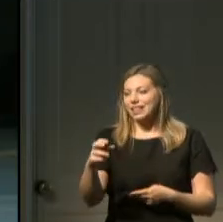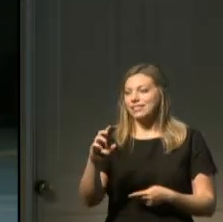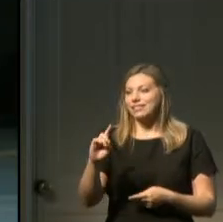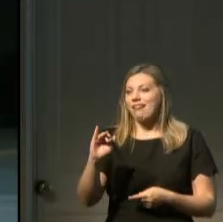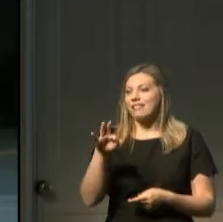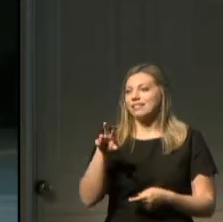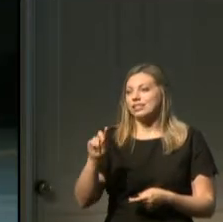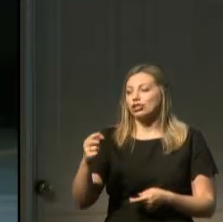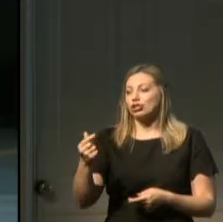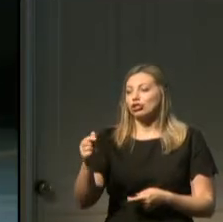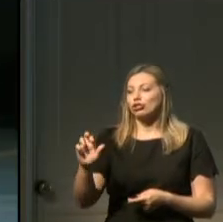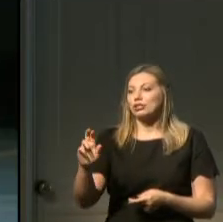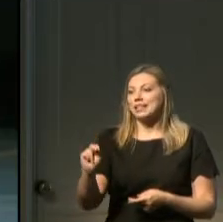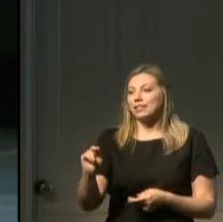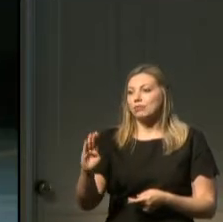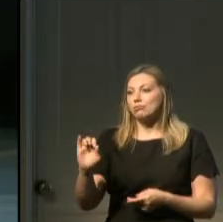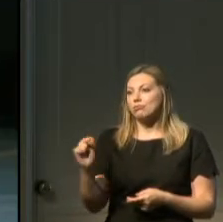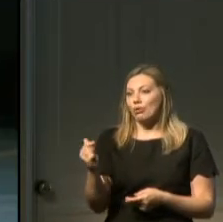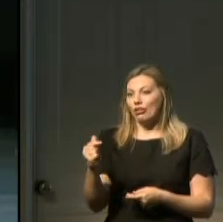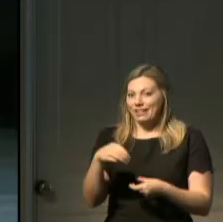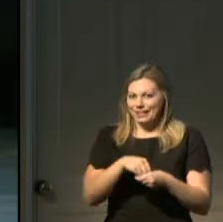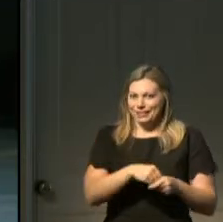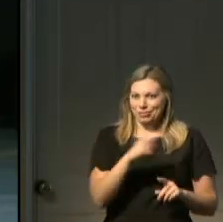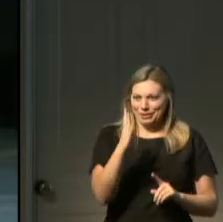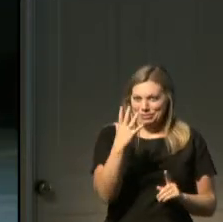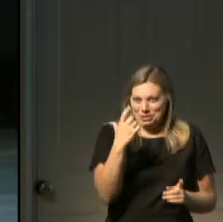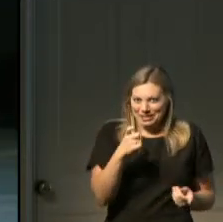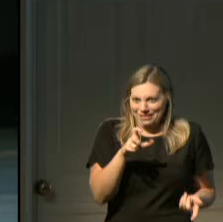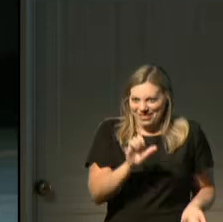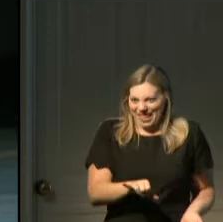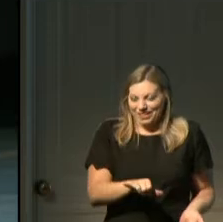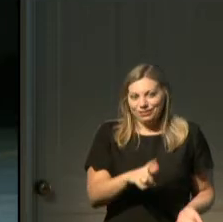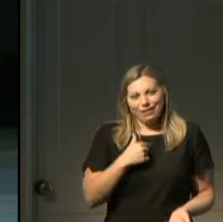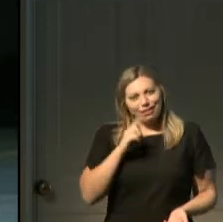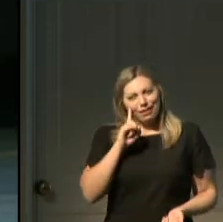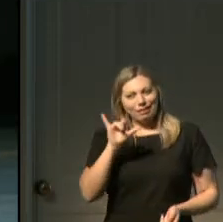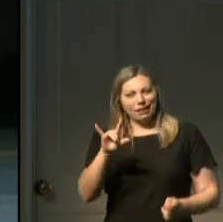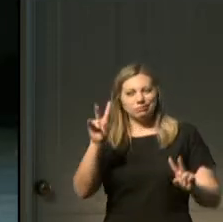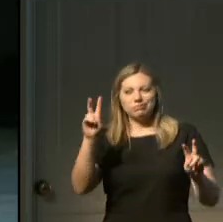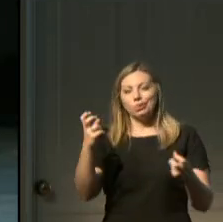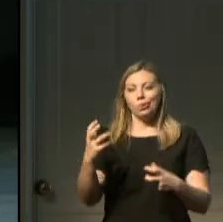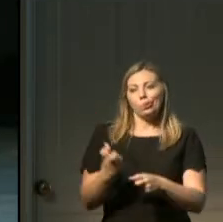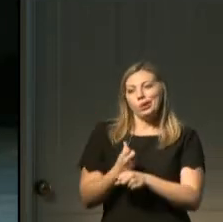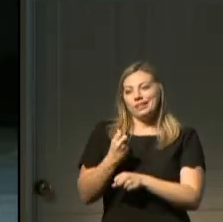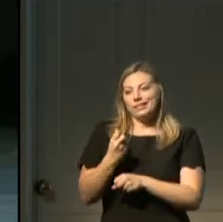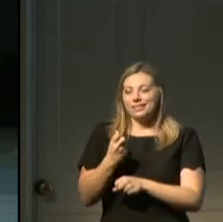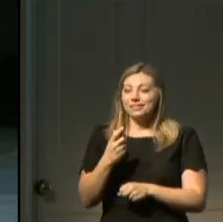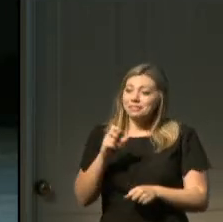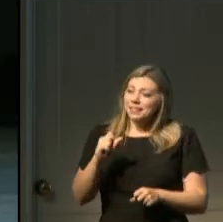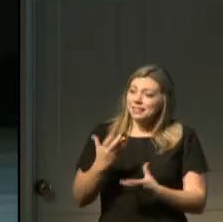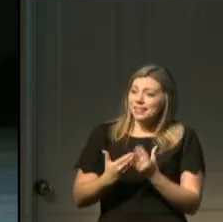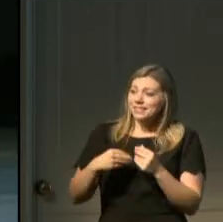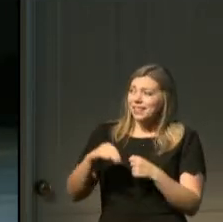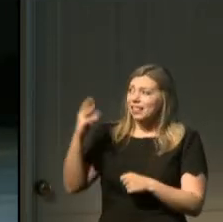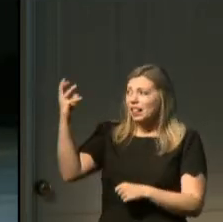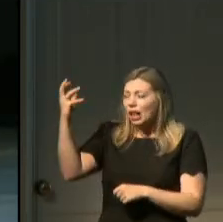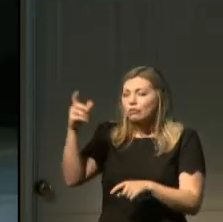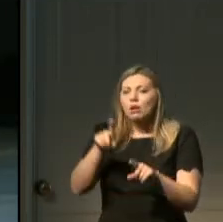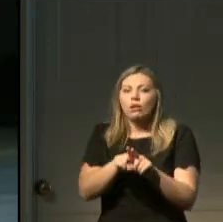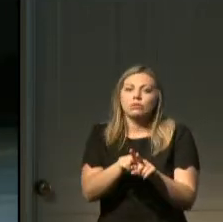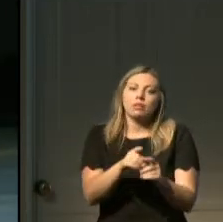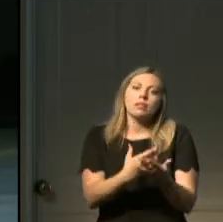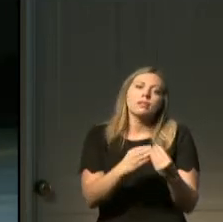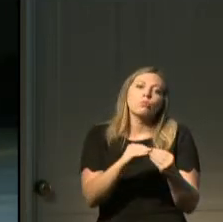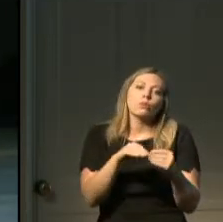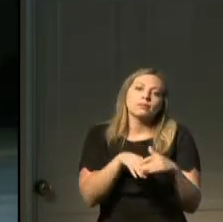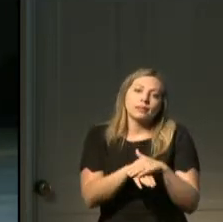the talk as a result of that. And I think that that's kind of a win for having things not just in the cloud, but also so much more accessible